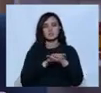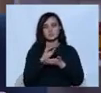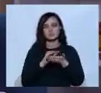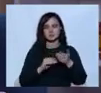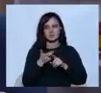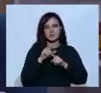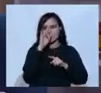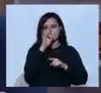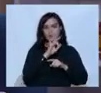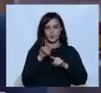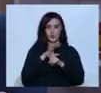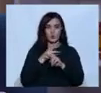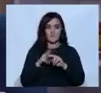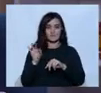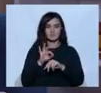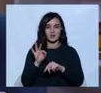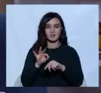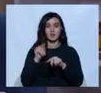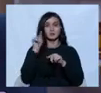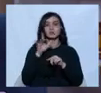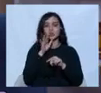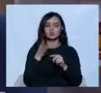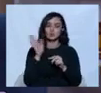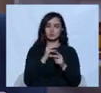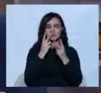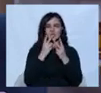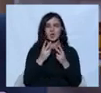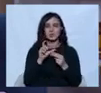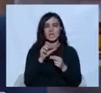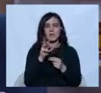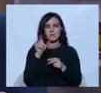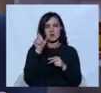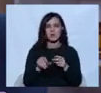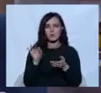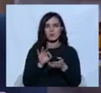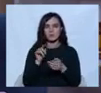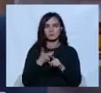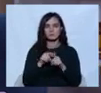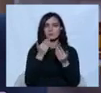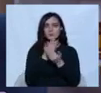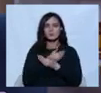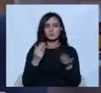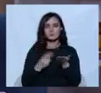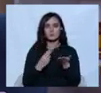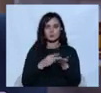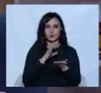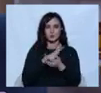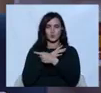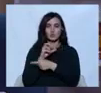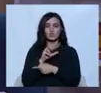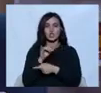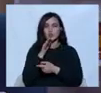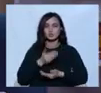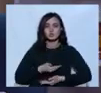created many new words in the English language that we use today. Now, The Merchant of Venice is a